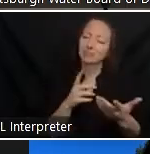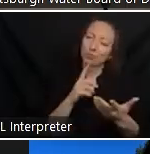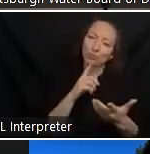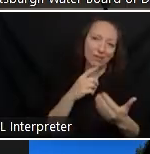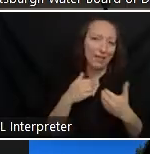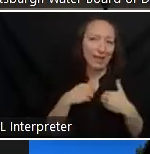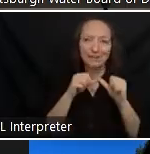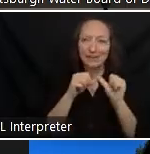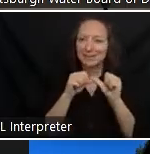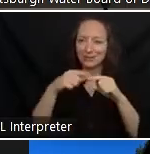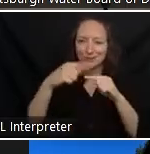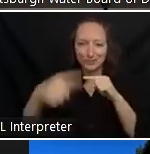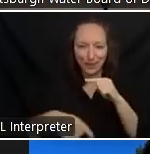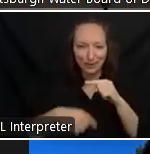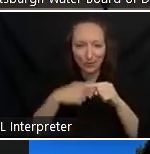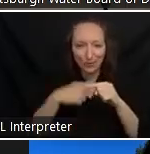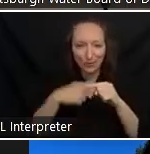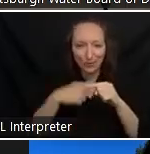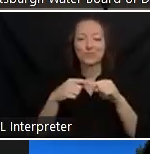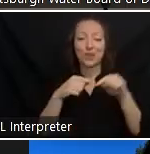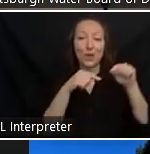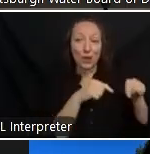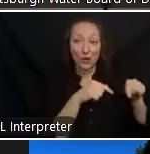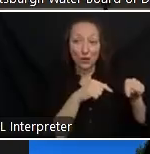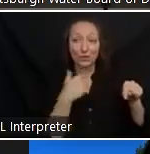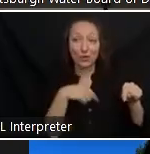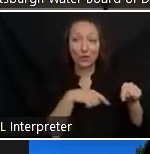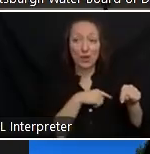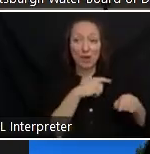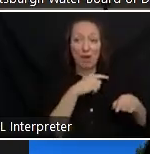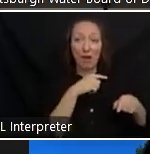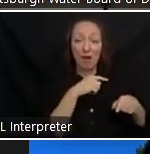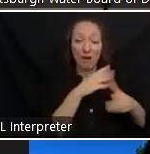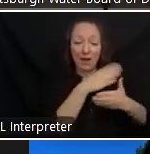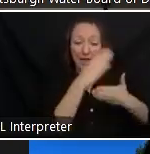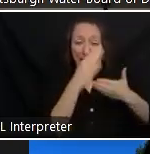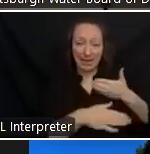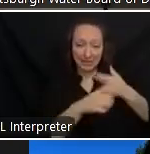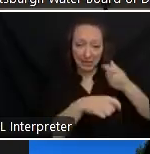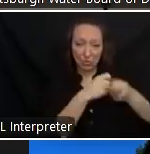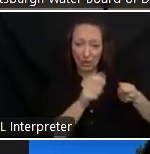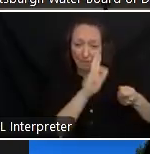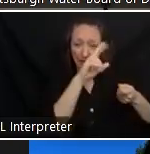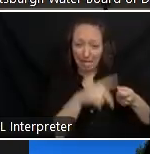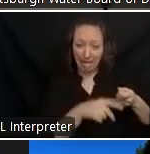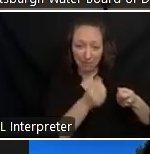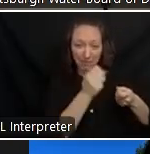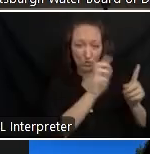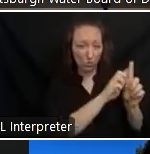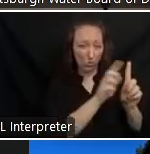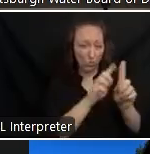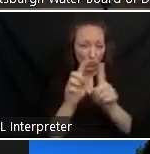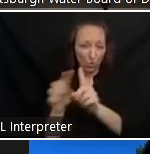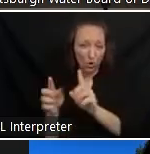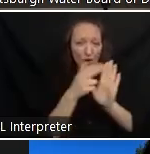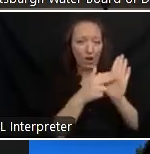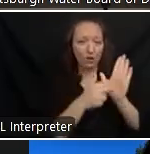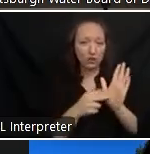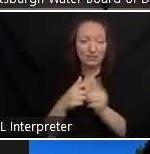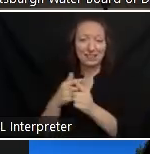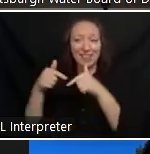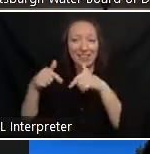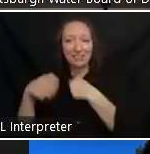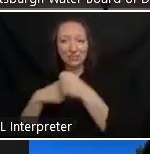we're wrapping up several contracts, small diameter contracts, and we also started several contracts this year.